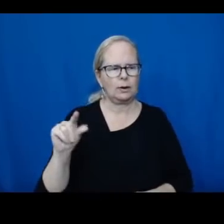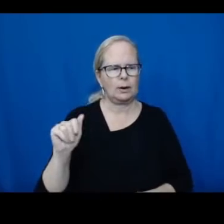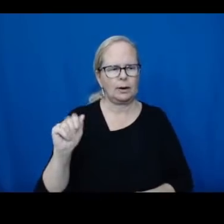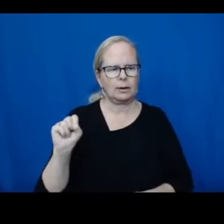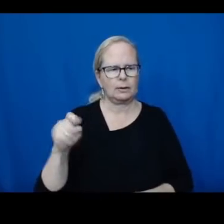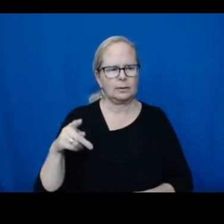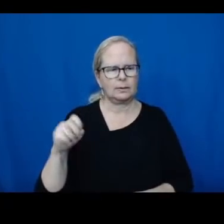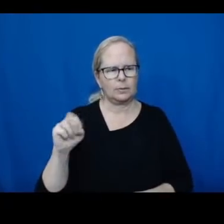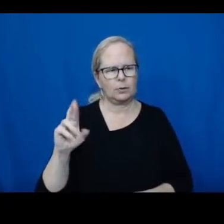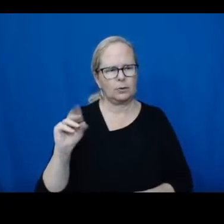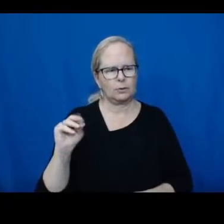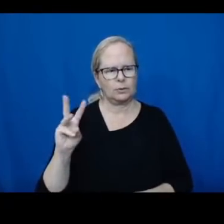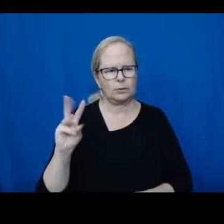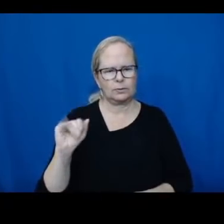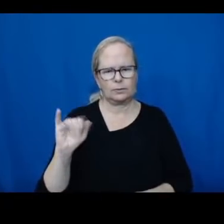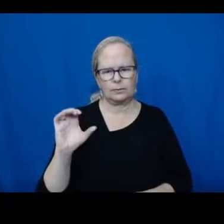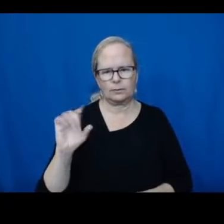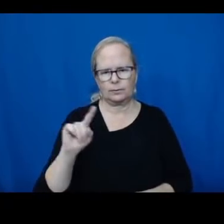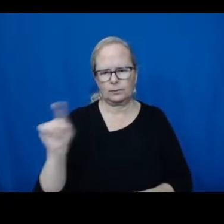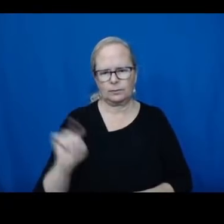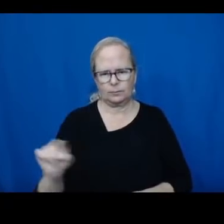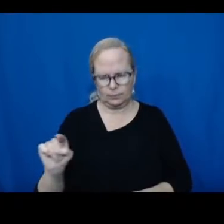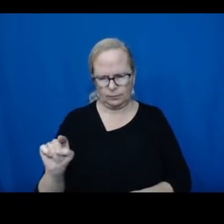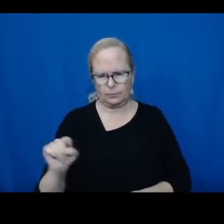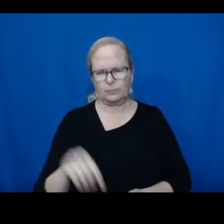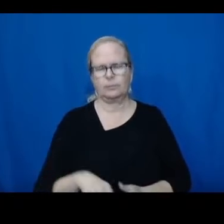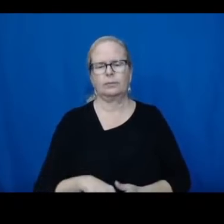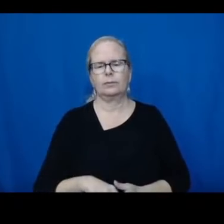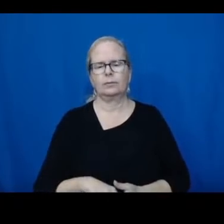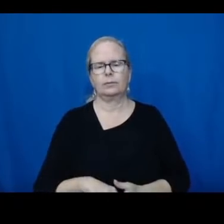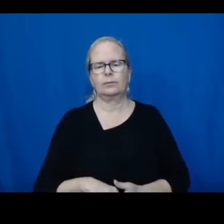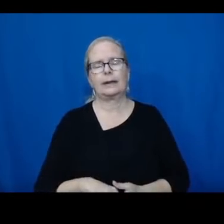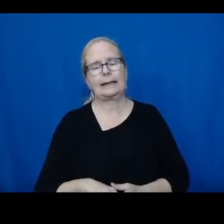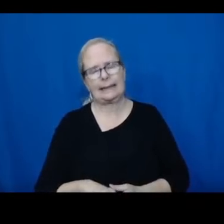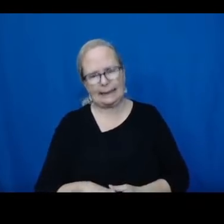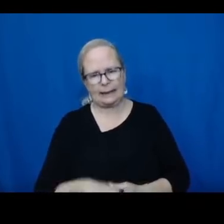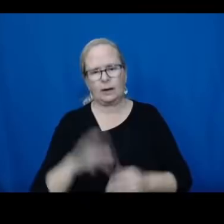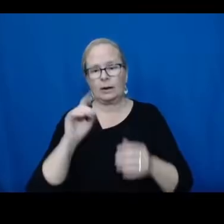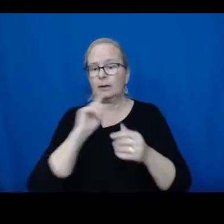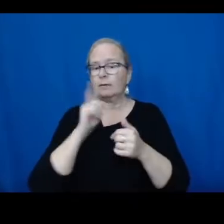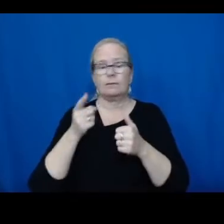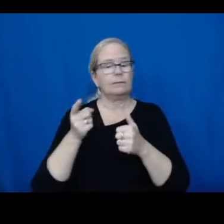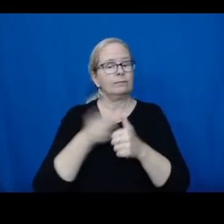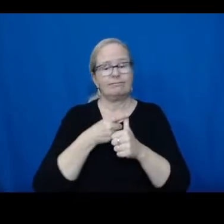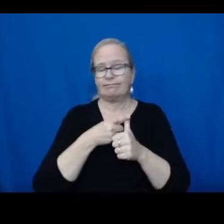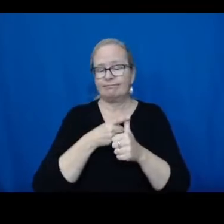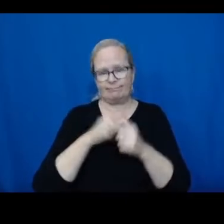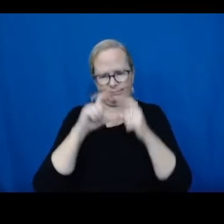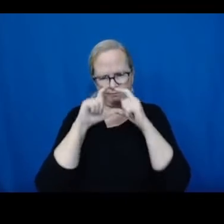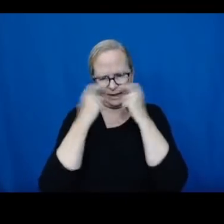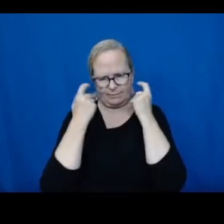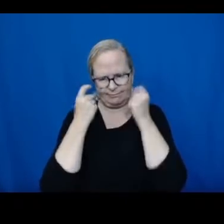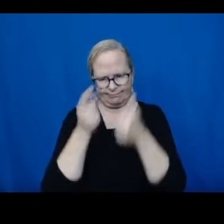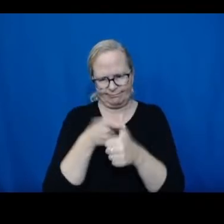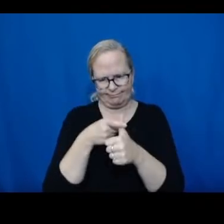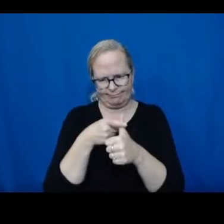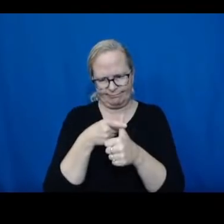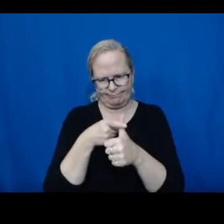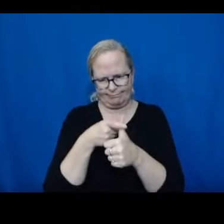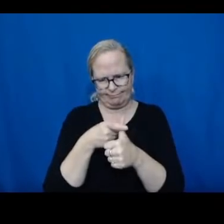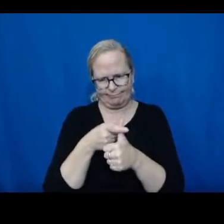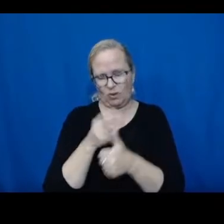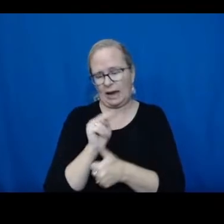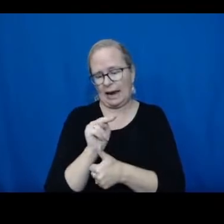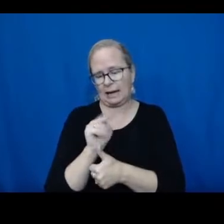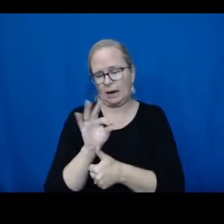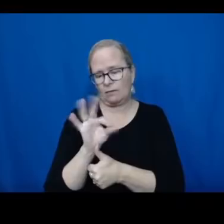mask as possible. So N95 and higher. Air filtration, ventilation, and